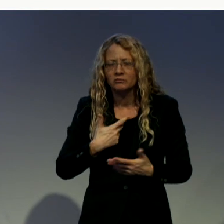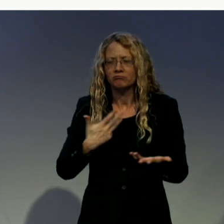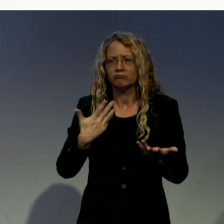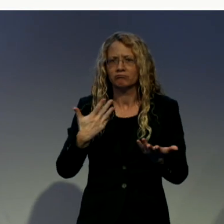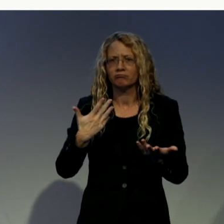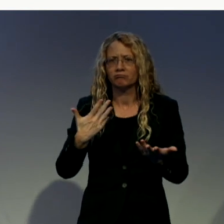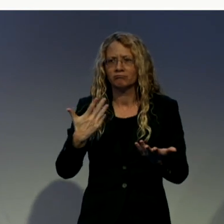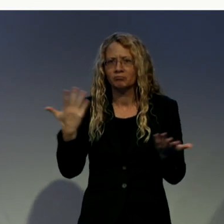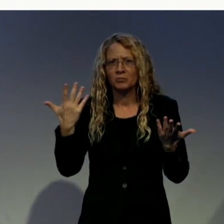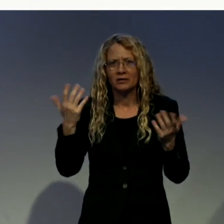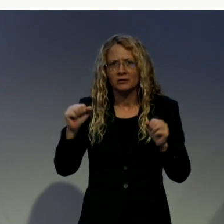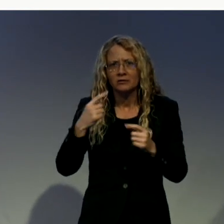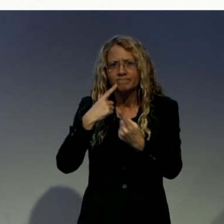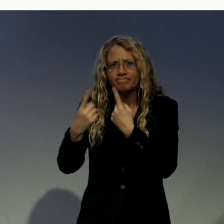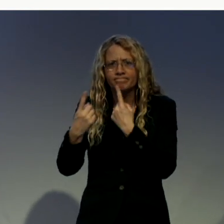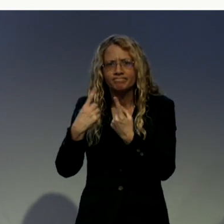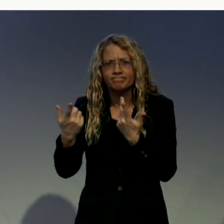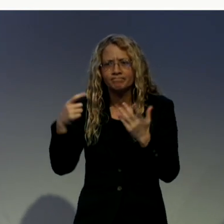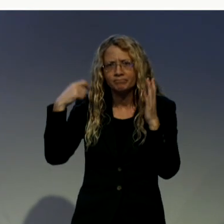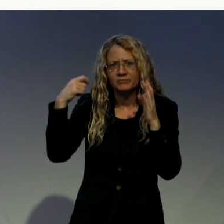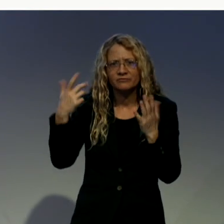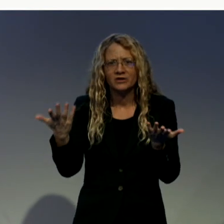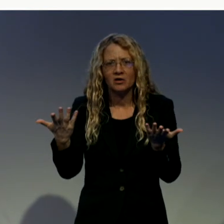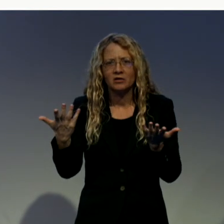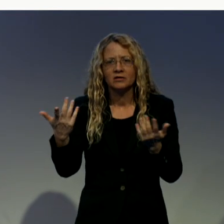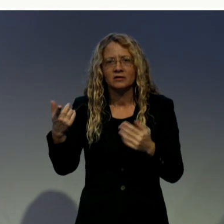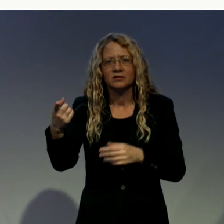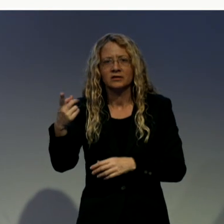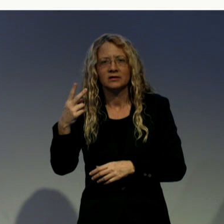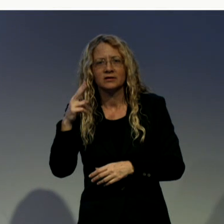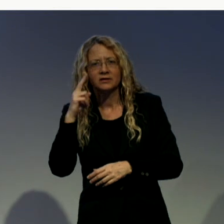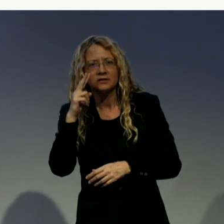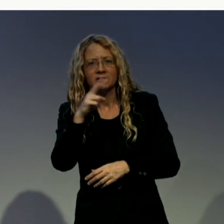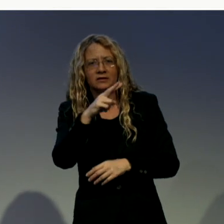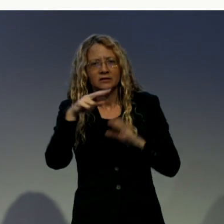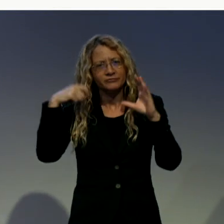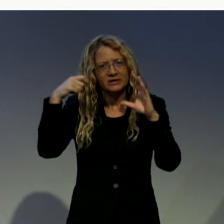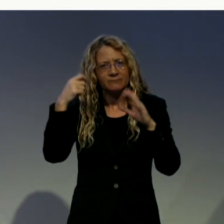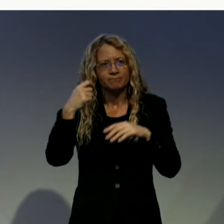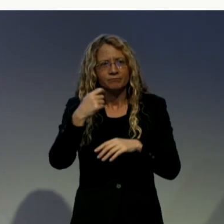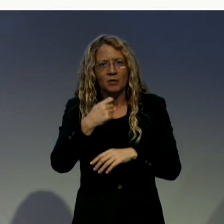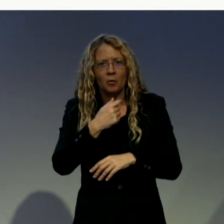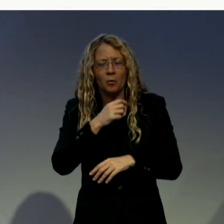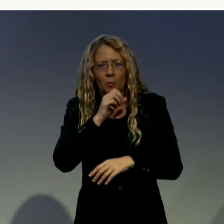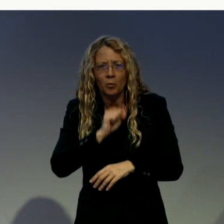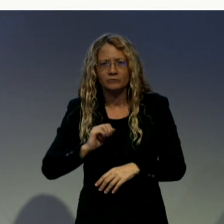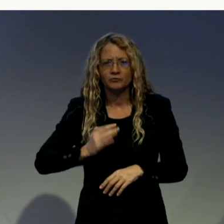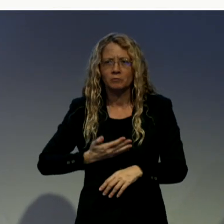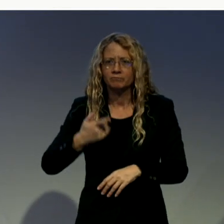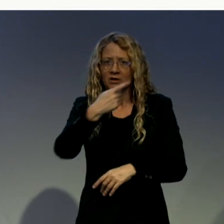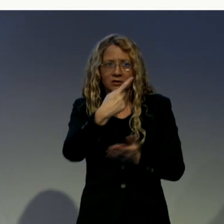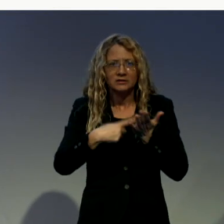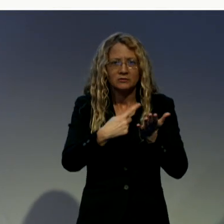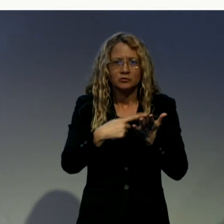the movies, how they start discussing, and that's what inspired me to realize that I'm going to choose this film and